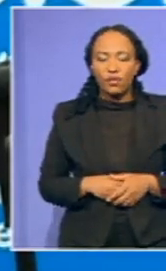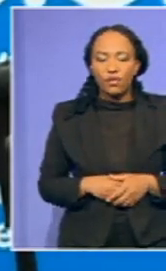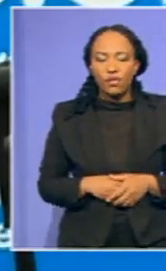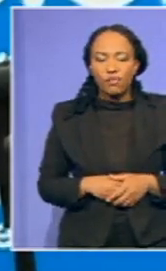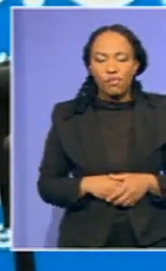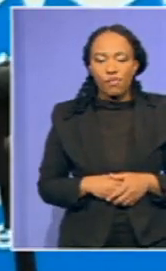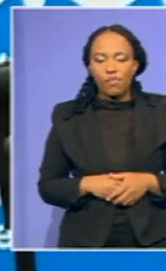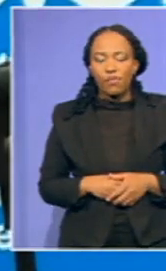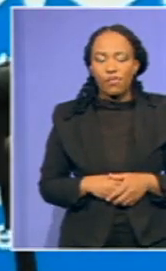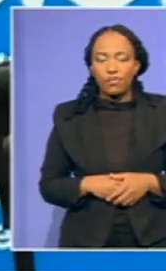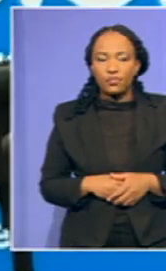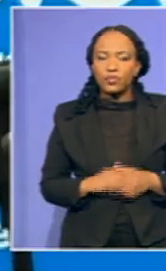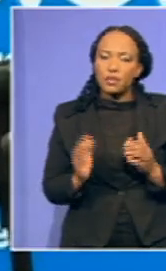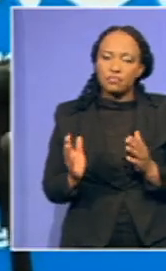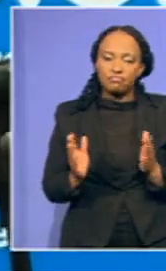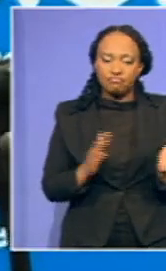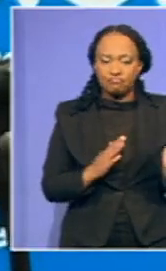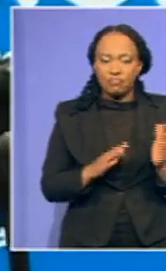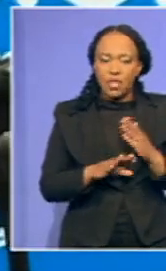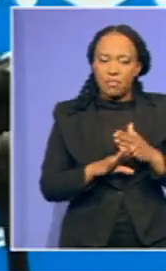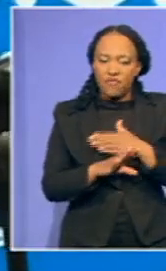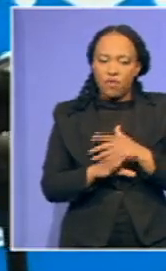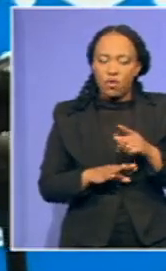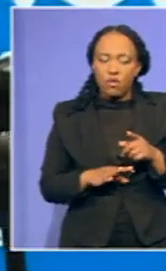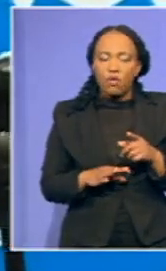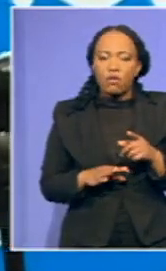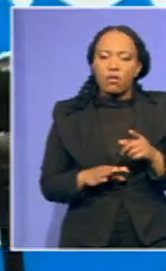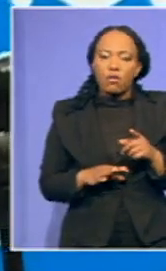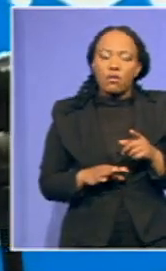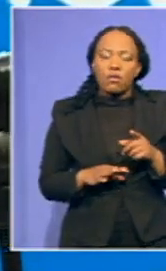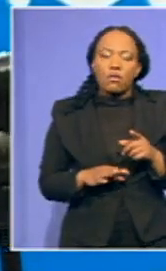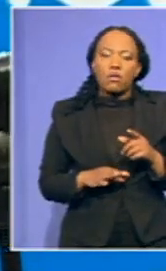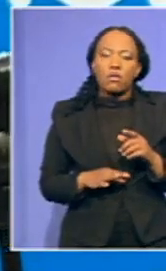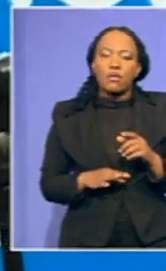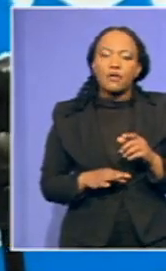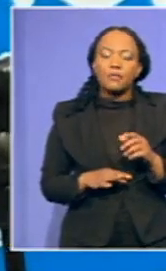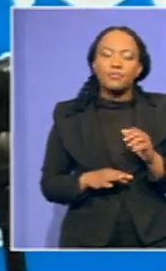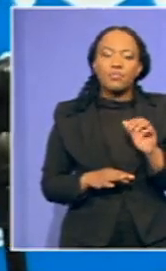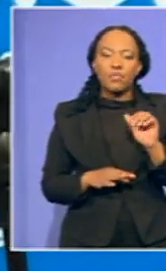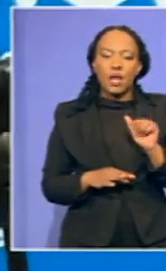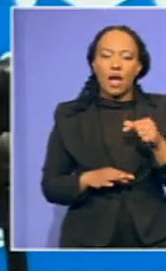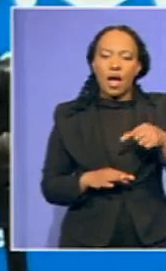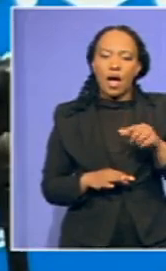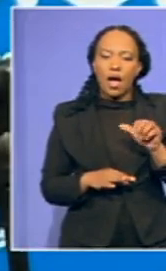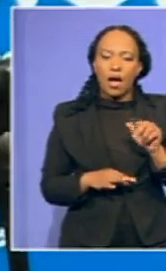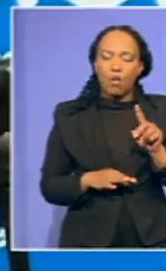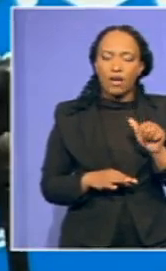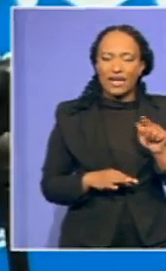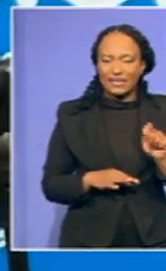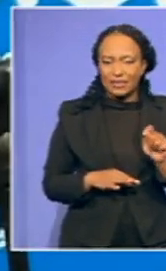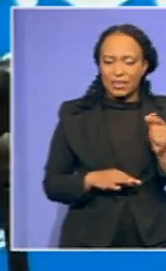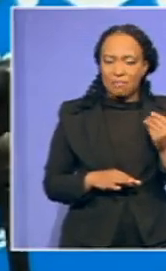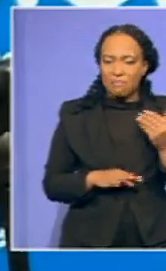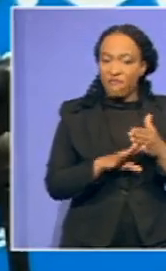leave on maybe the talk about aqueducts, we have an